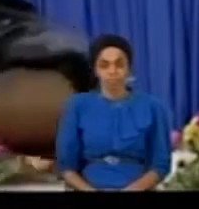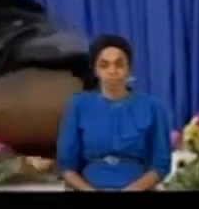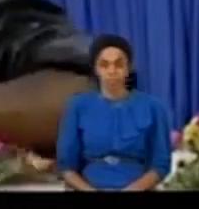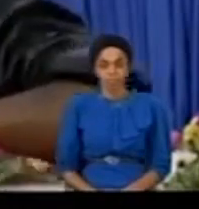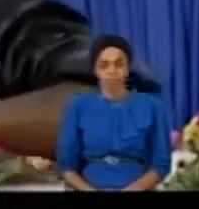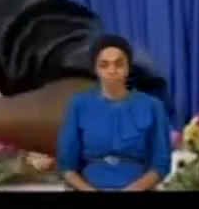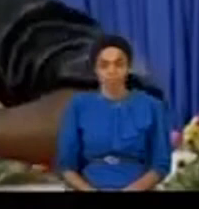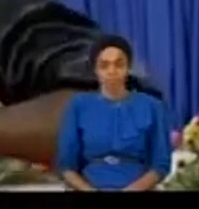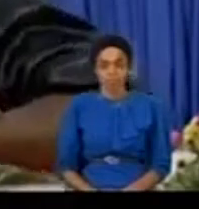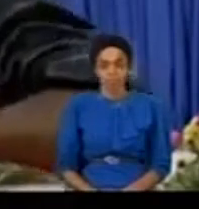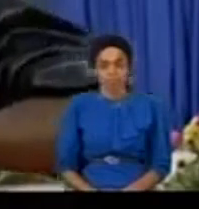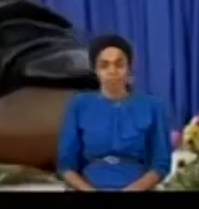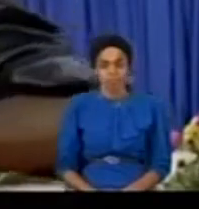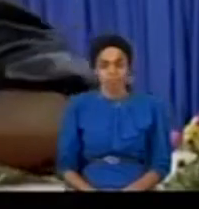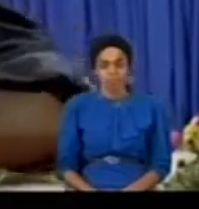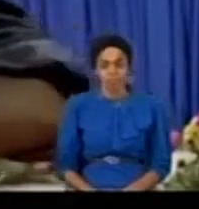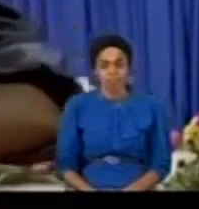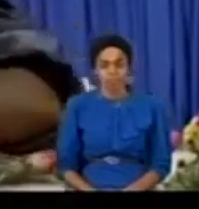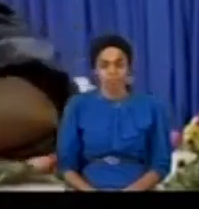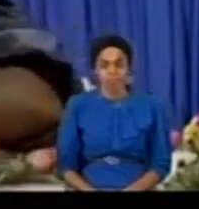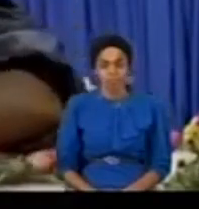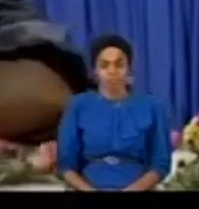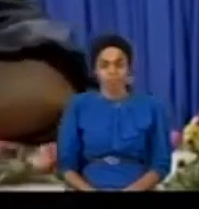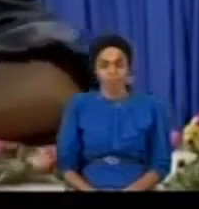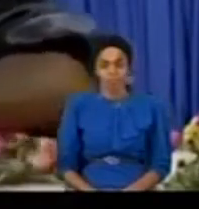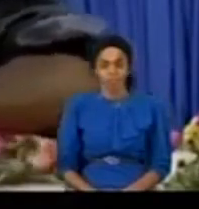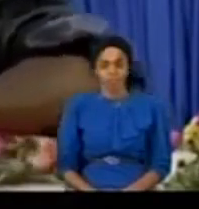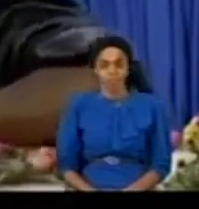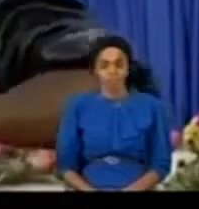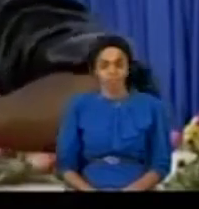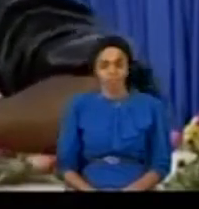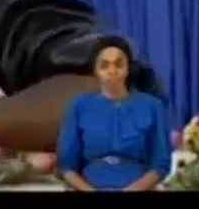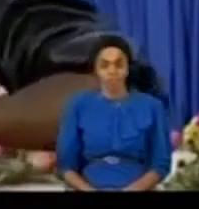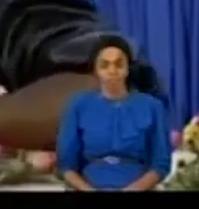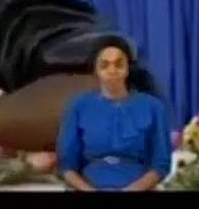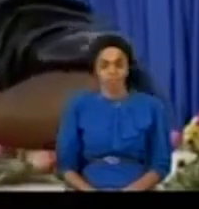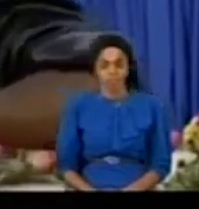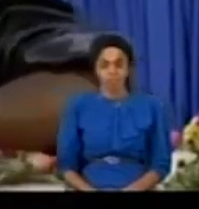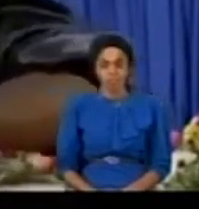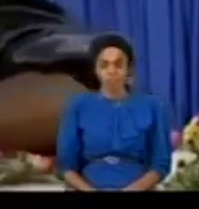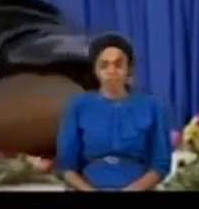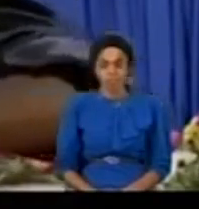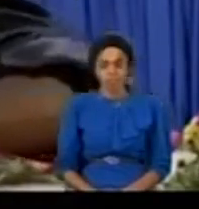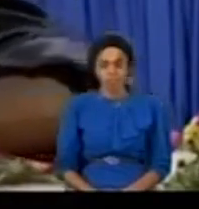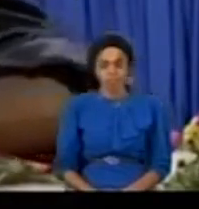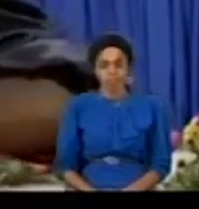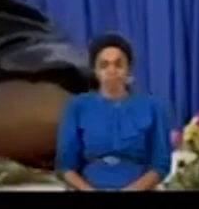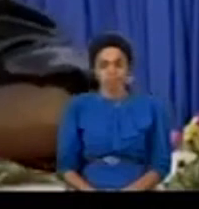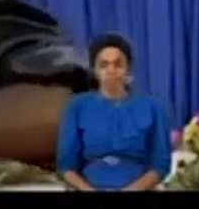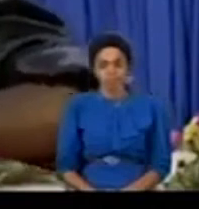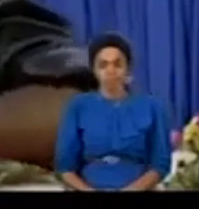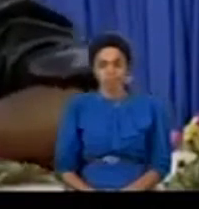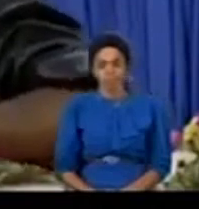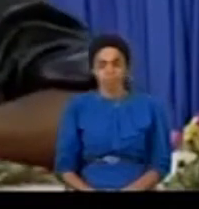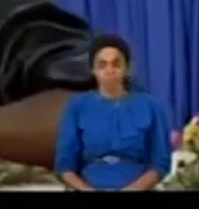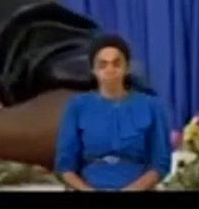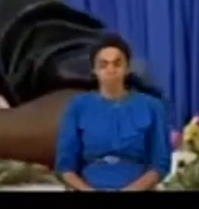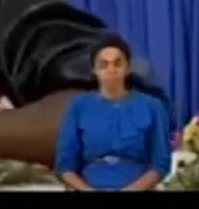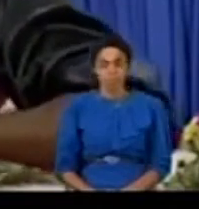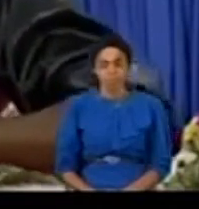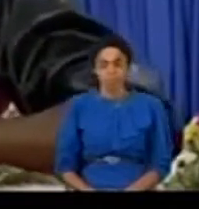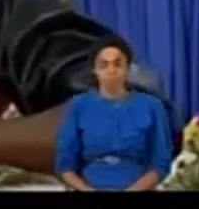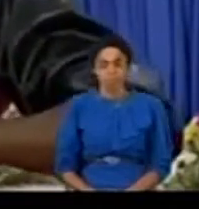owo le bi to ndun wa mo gbe owo le bi ti kini yen ti ma n ta mi mo de dupe lowo Olorun pe imi de ti yen ni mo